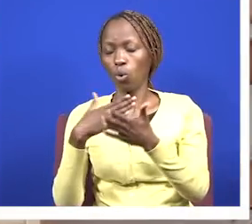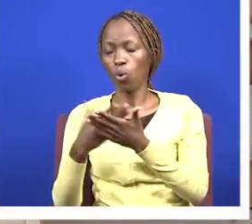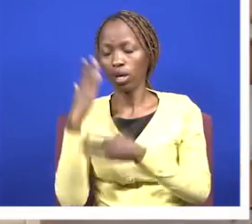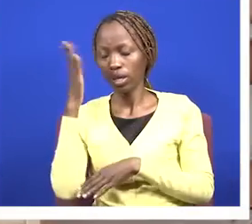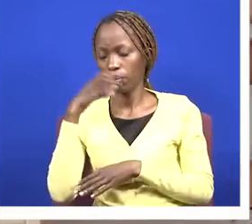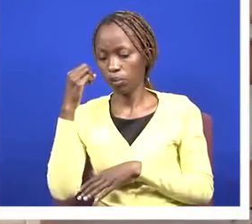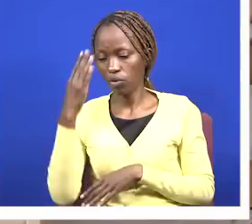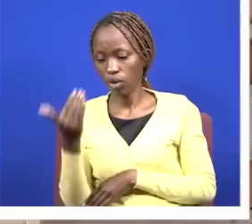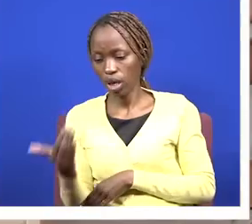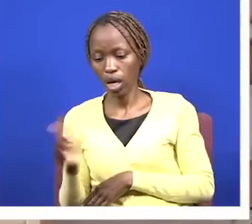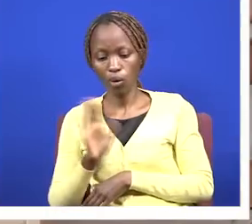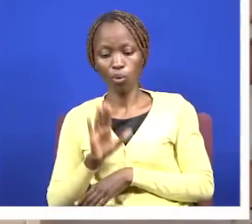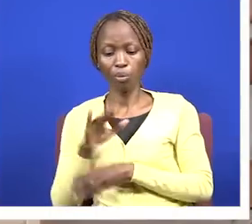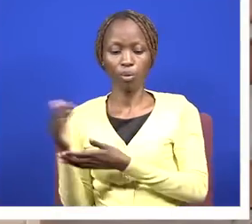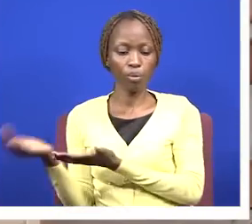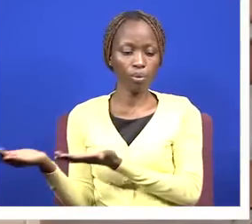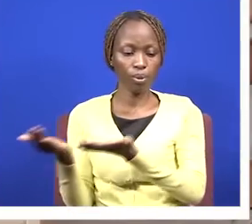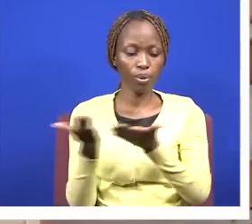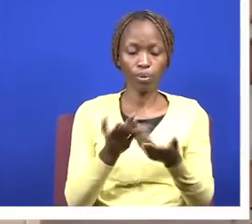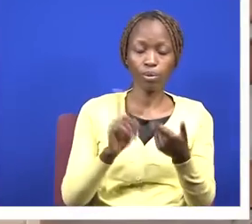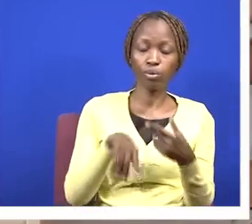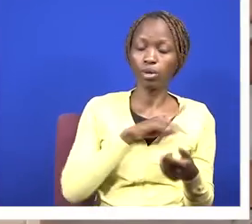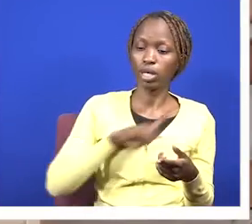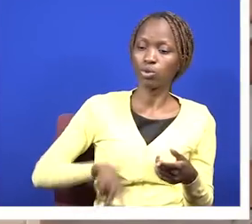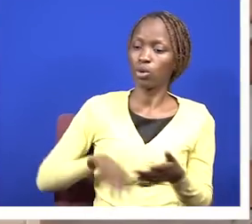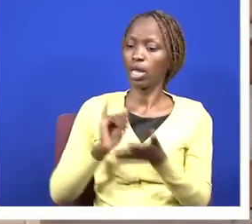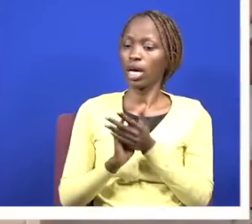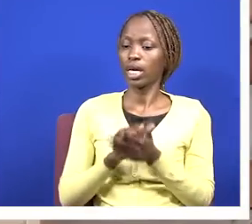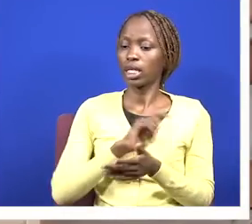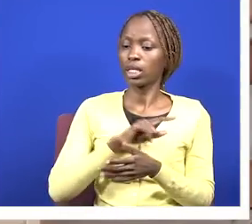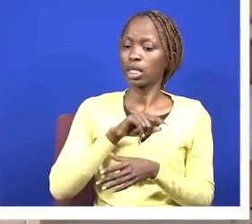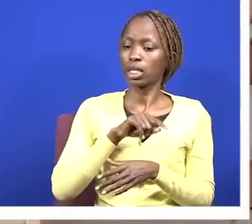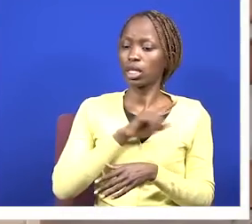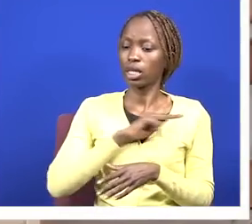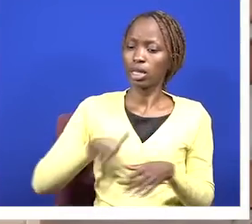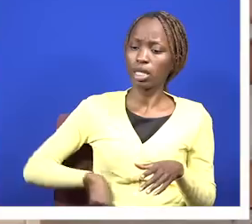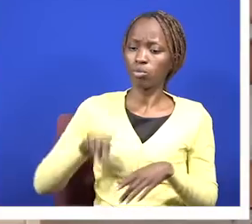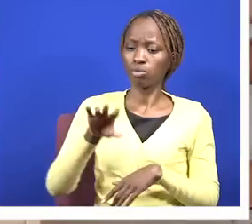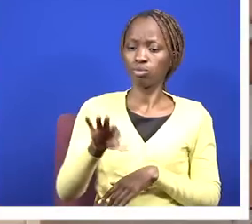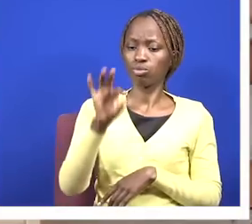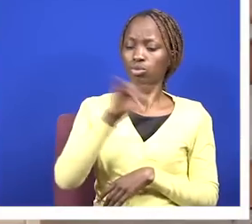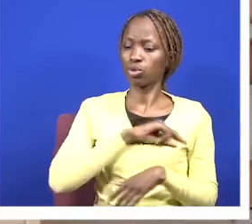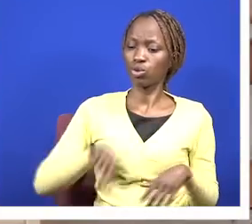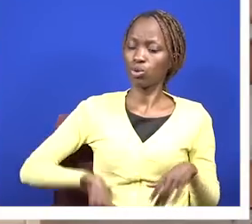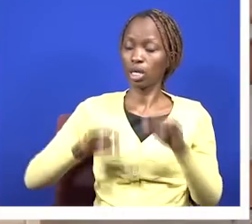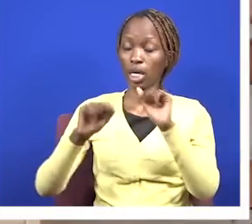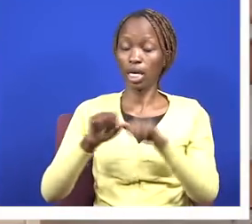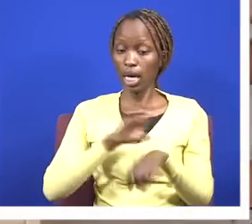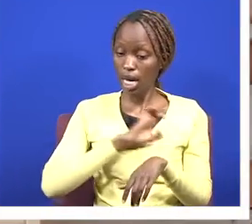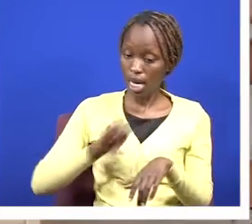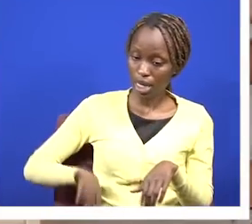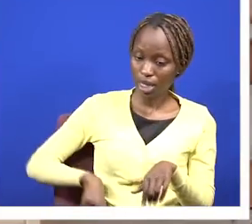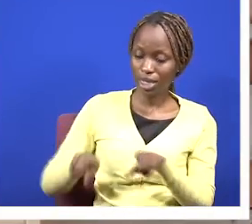women brought to him so that he could choose a queen. Esther was amongst those